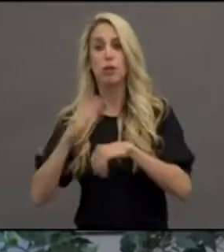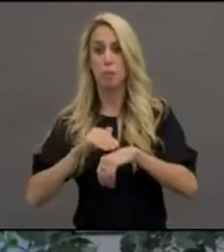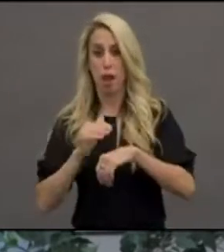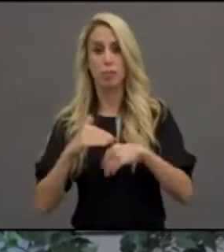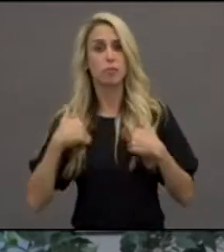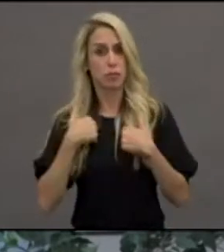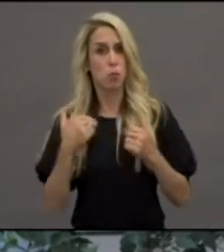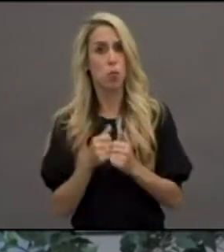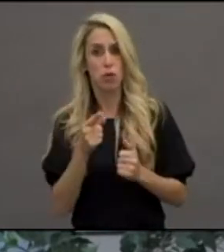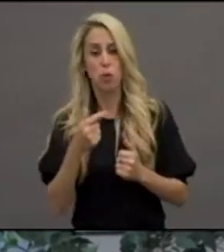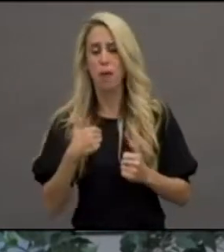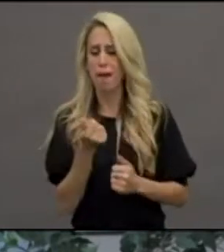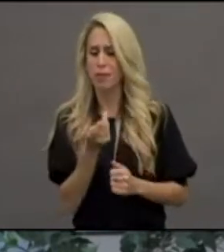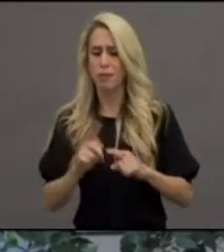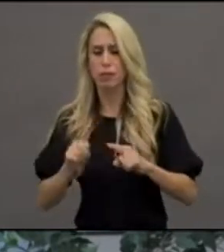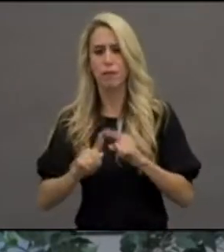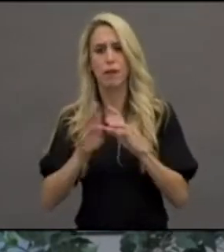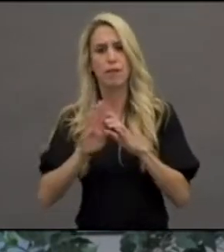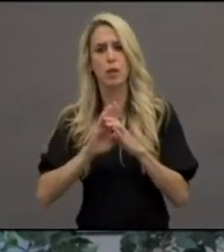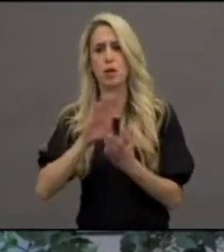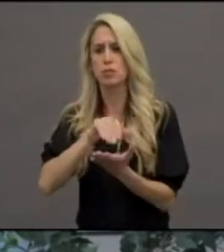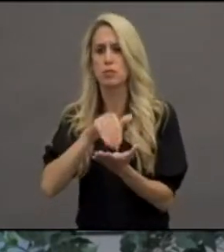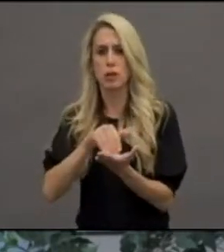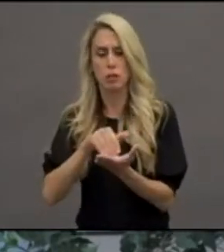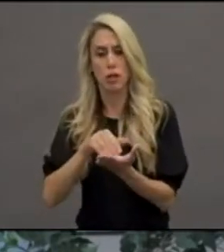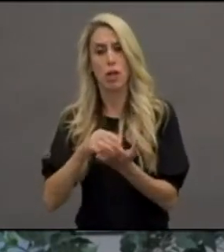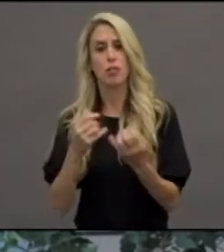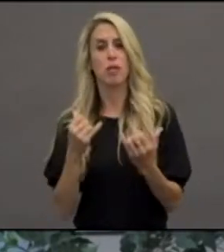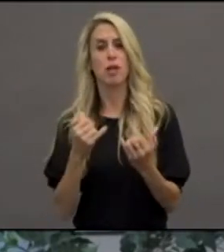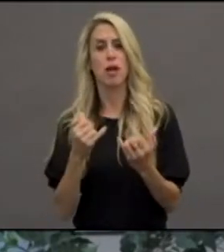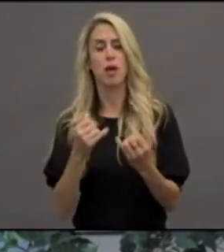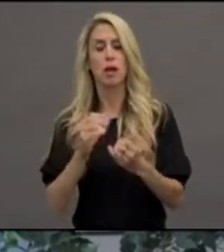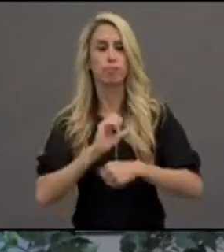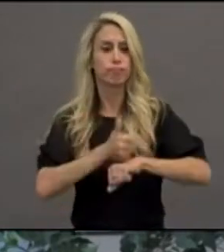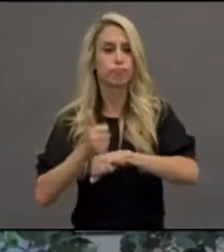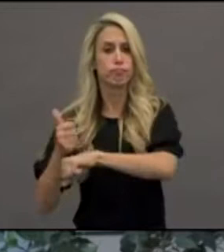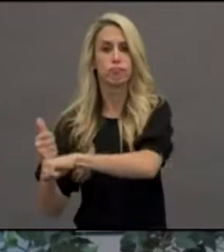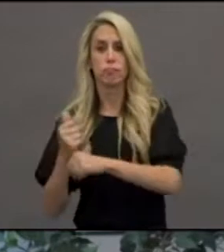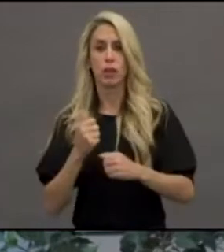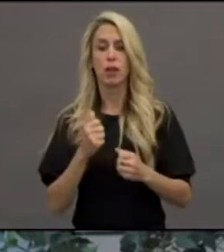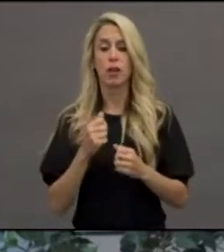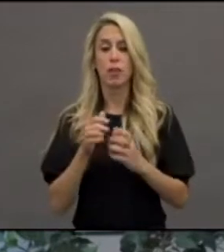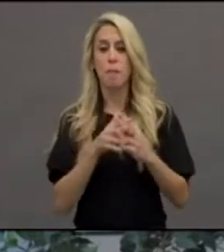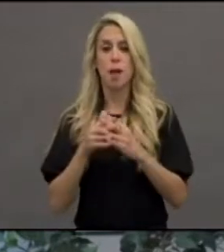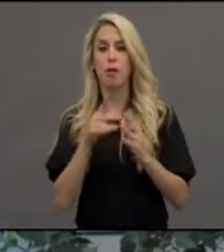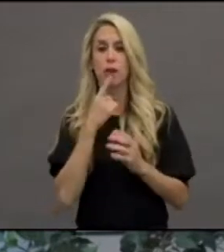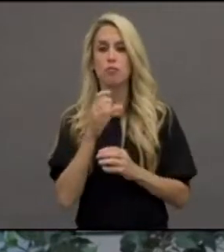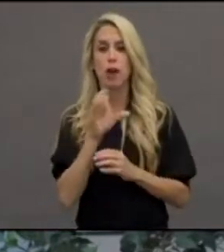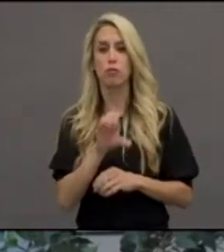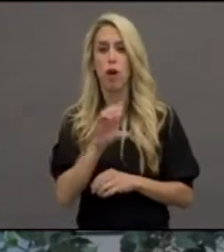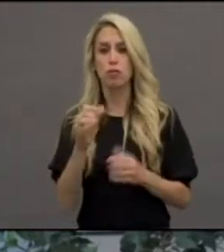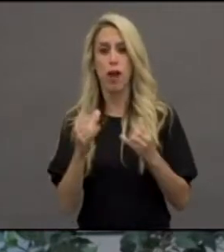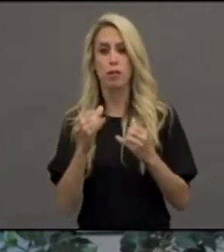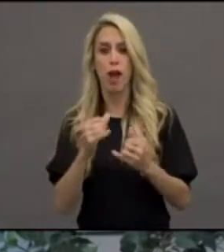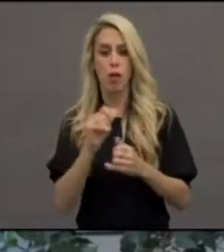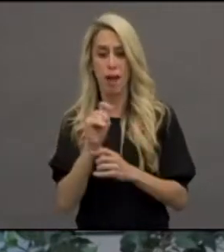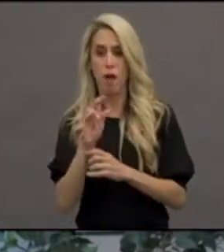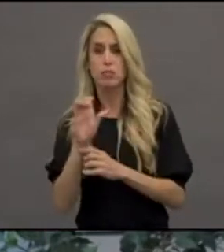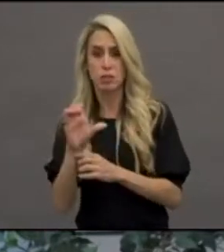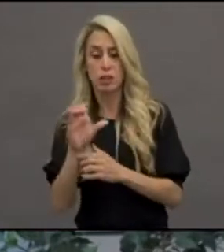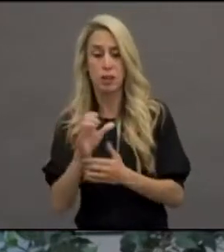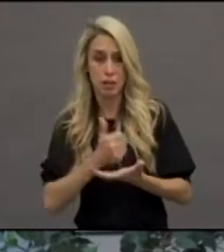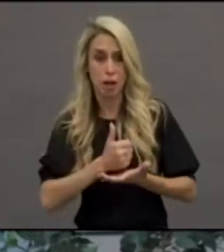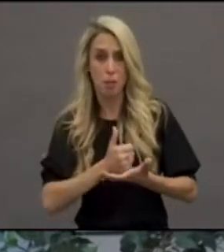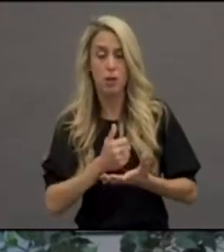have several evacuation centers that are being staffed by the American Red Cross. Now, you can take